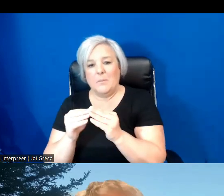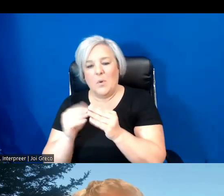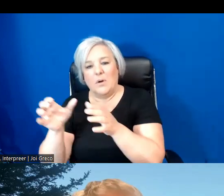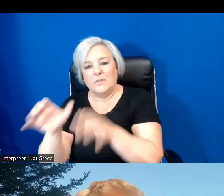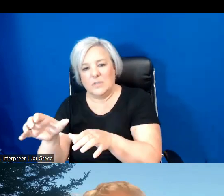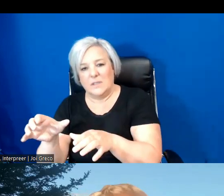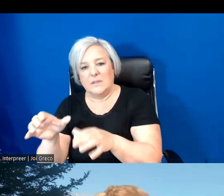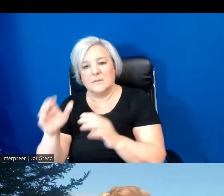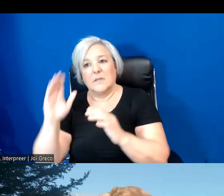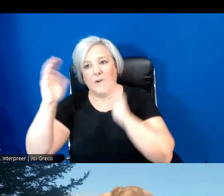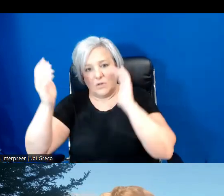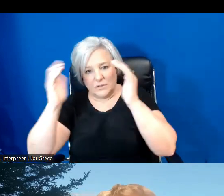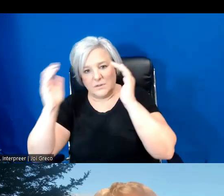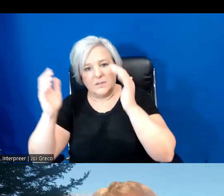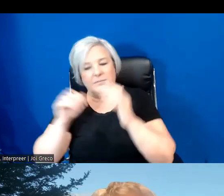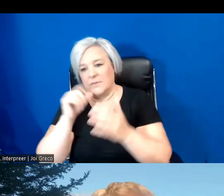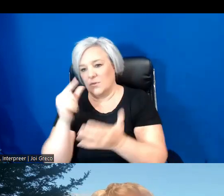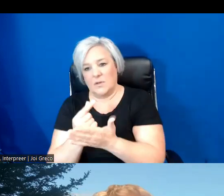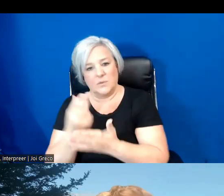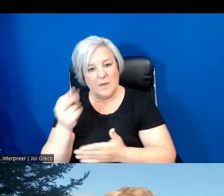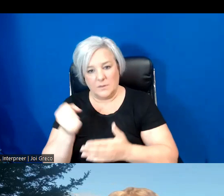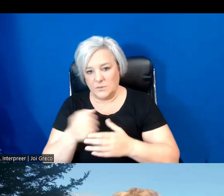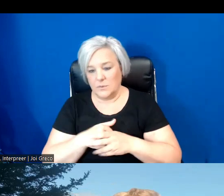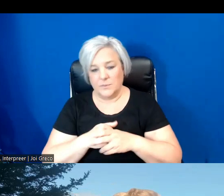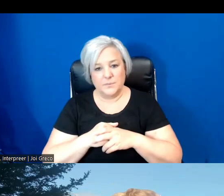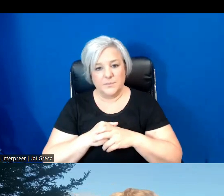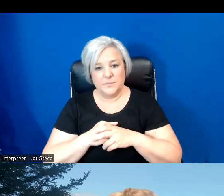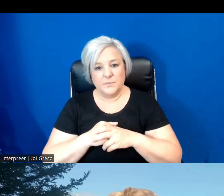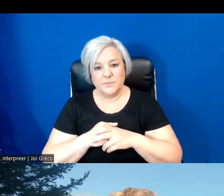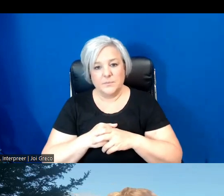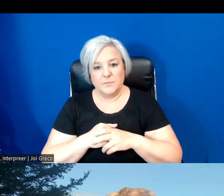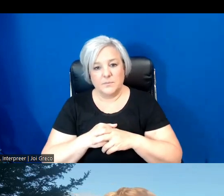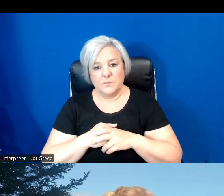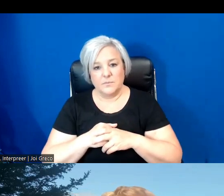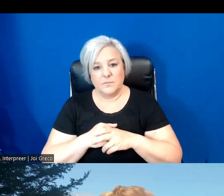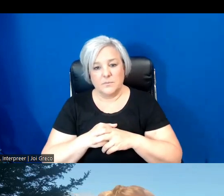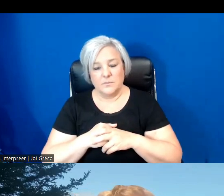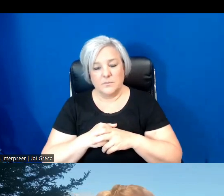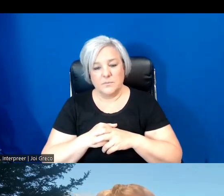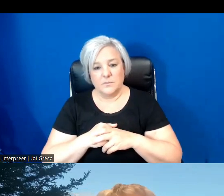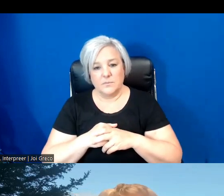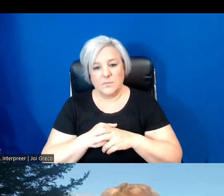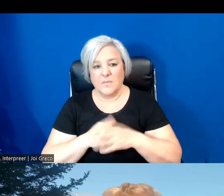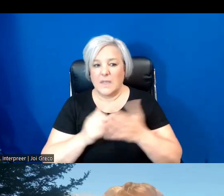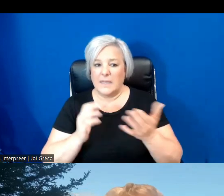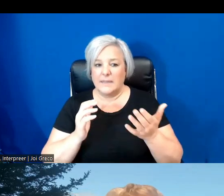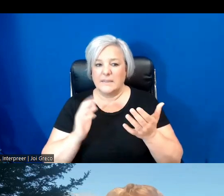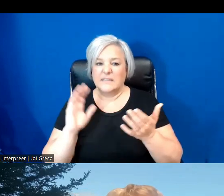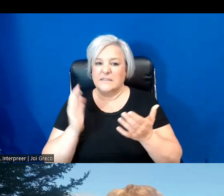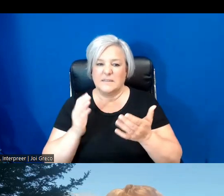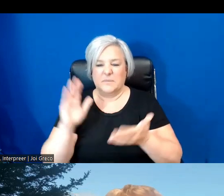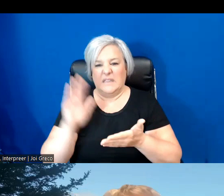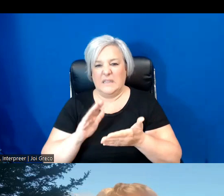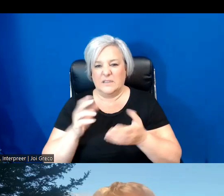are adults, don't graduate from high school, and are less likely